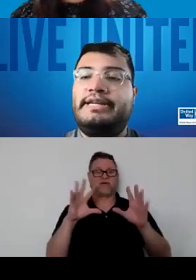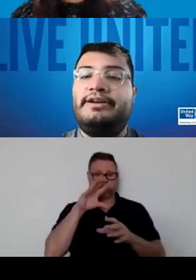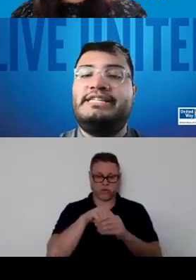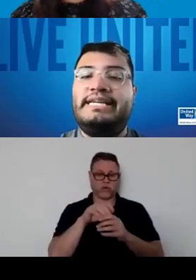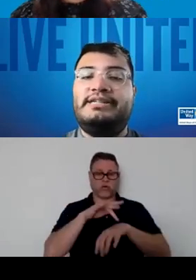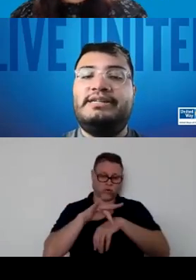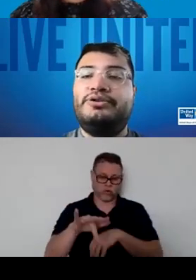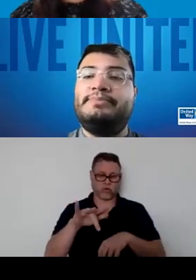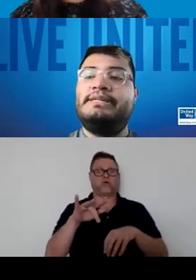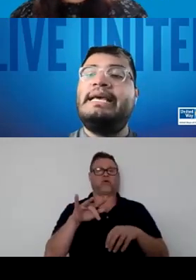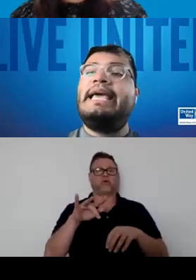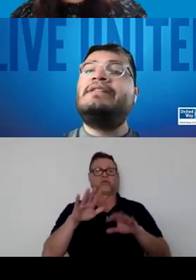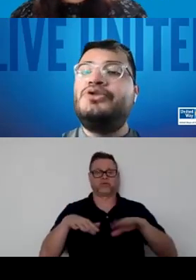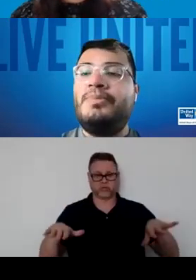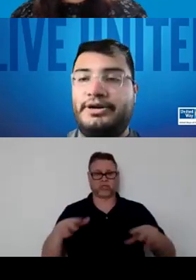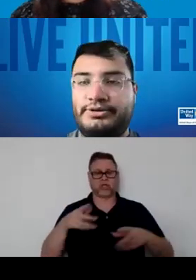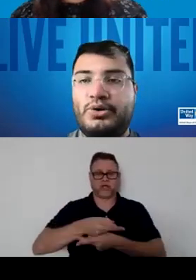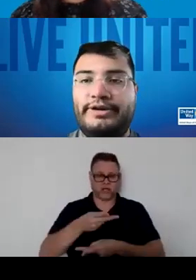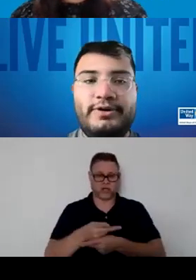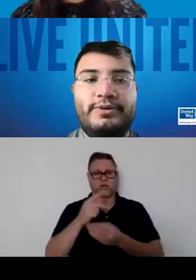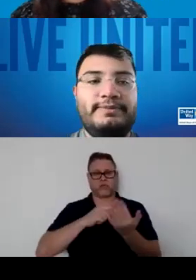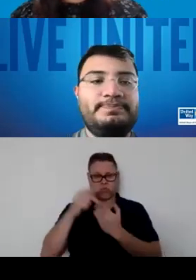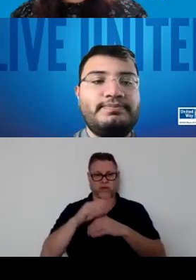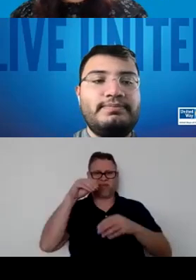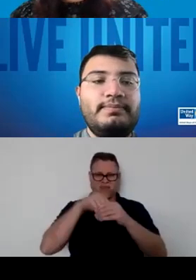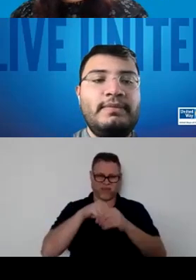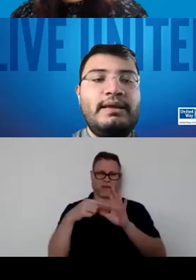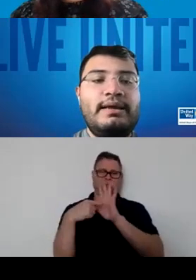early childcare and education programs into the models going forward.